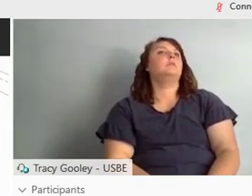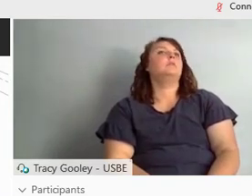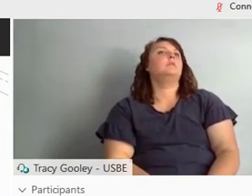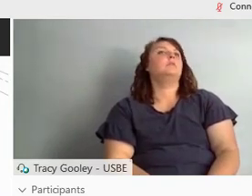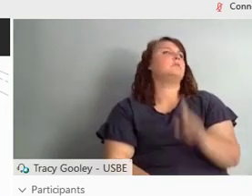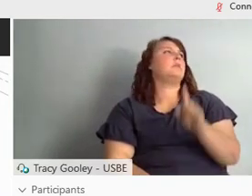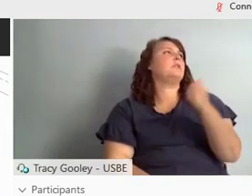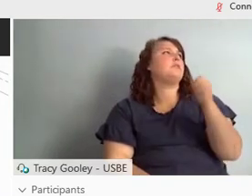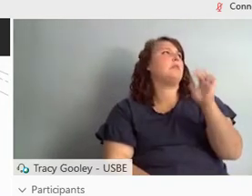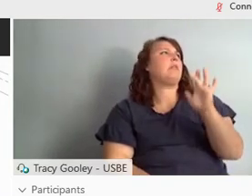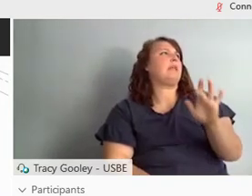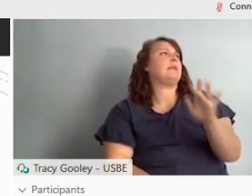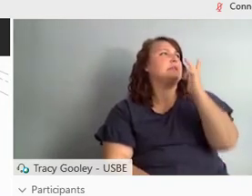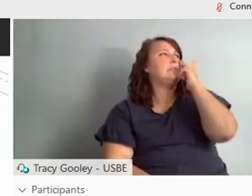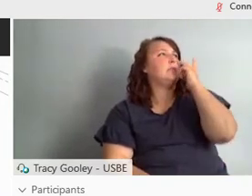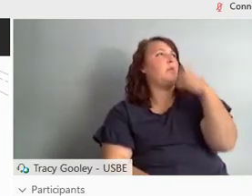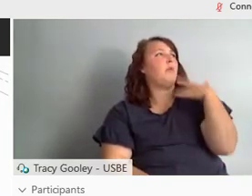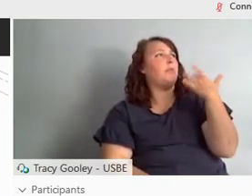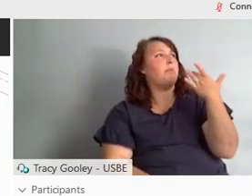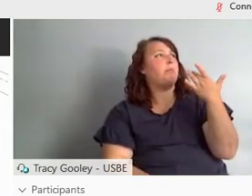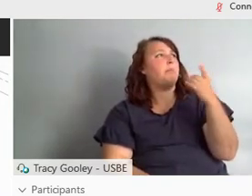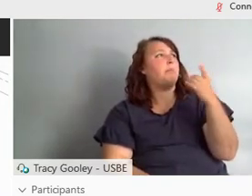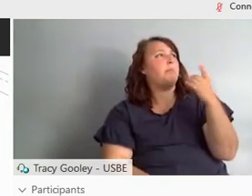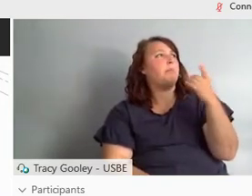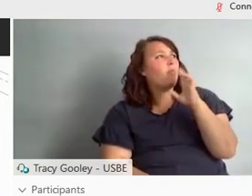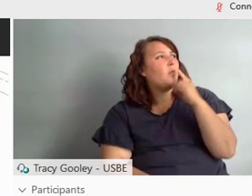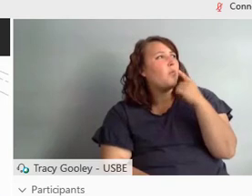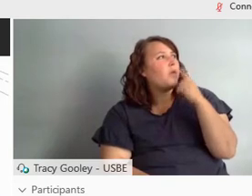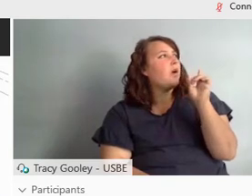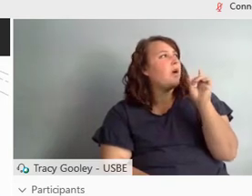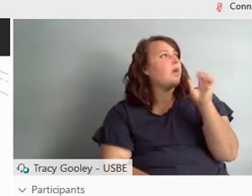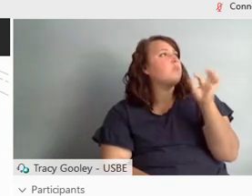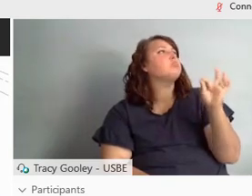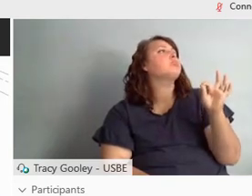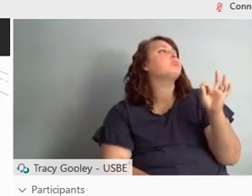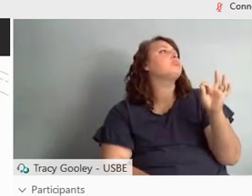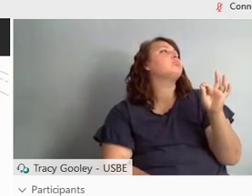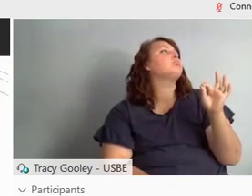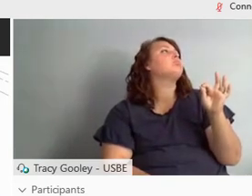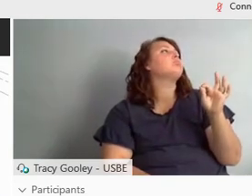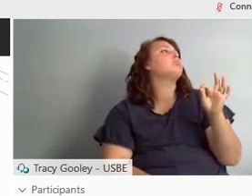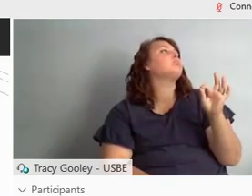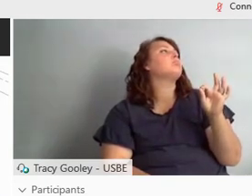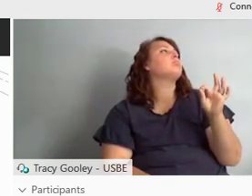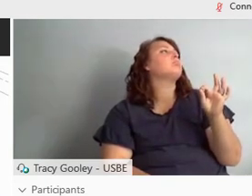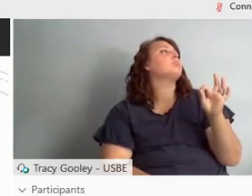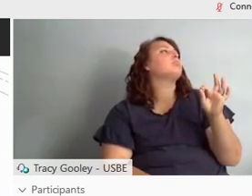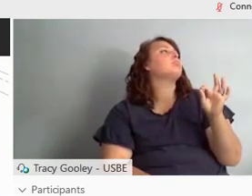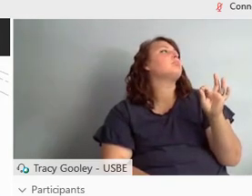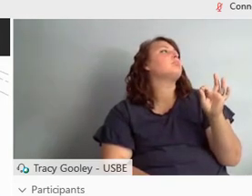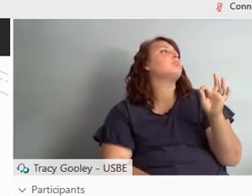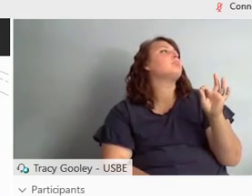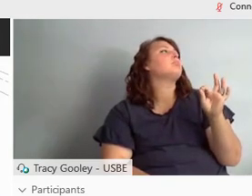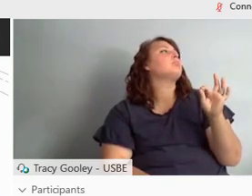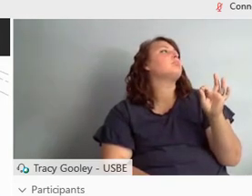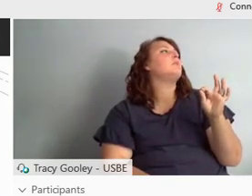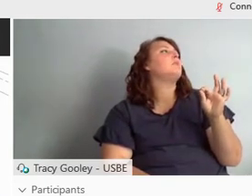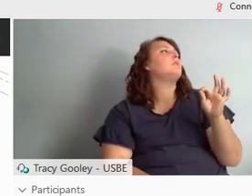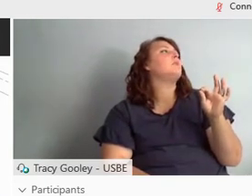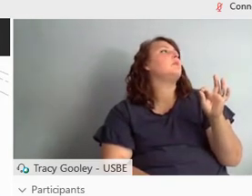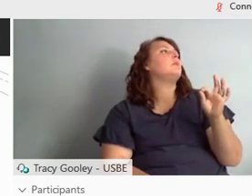Okay, I'm going to try clicking on this link and see what will happen. See if it will continue to share the screen with you.